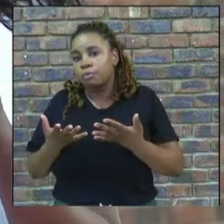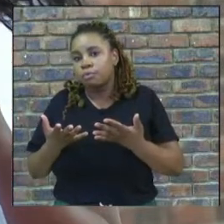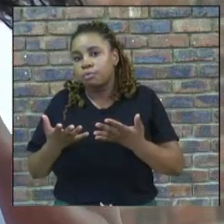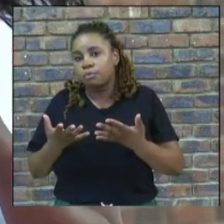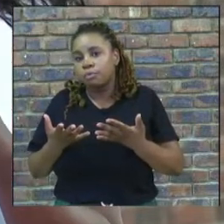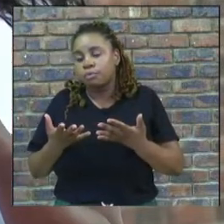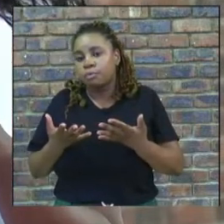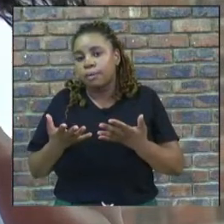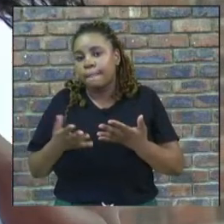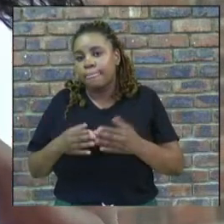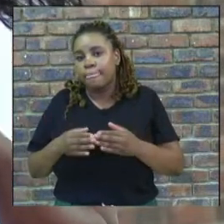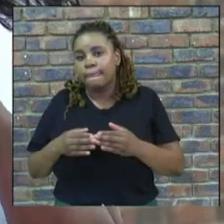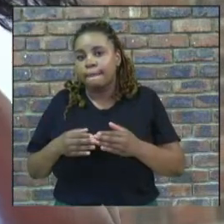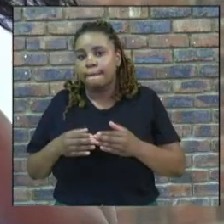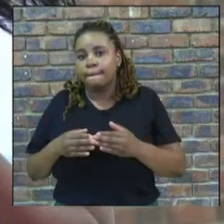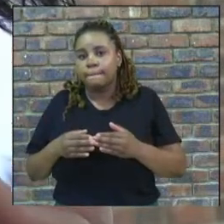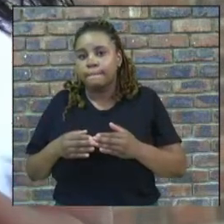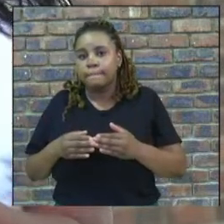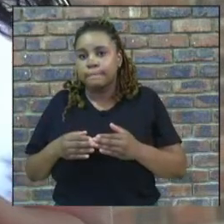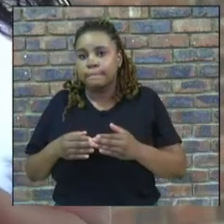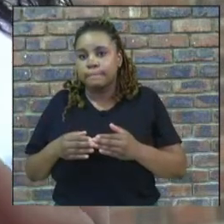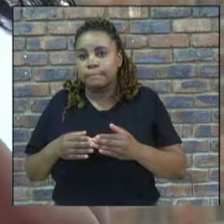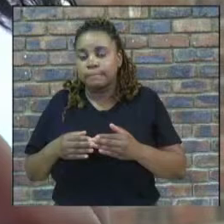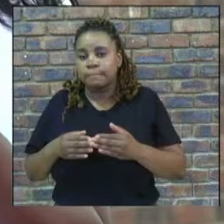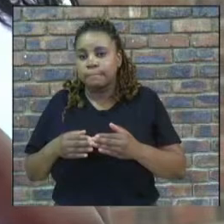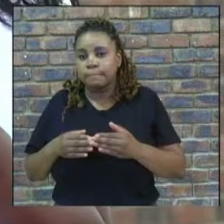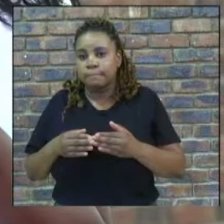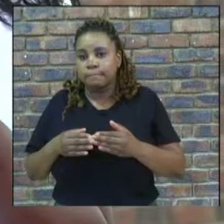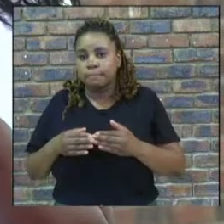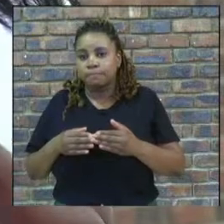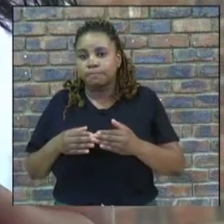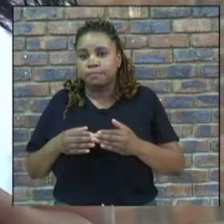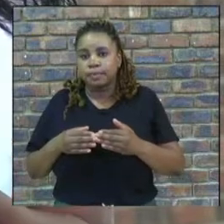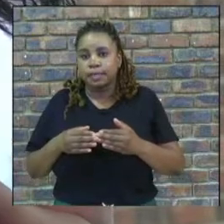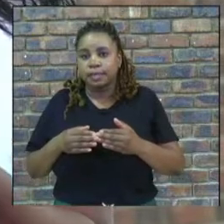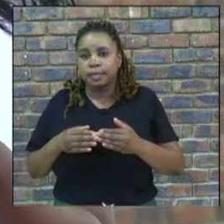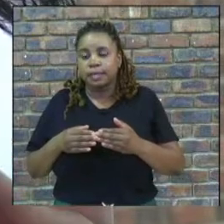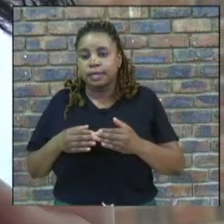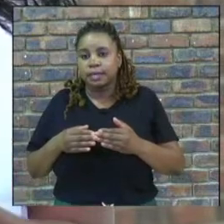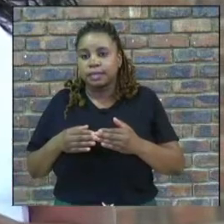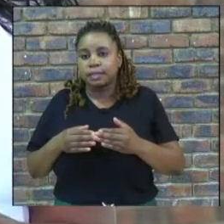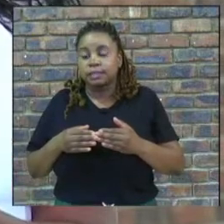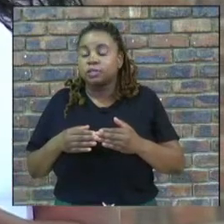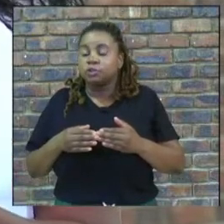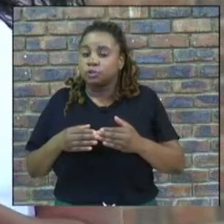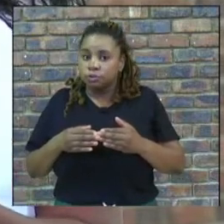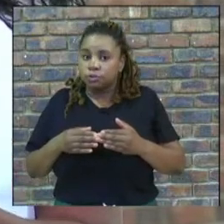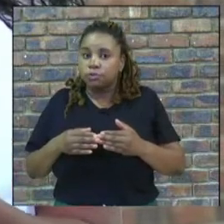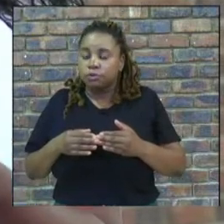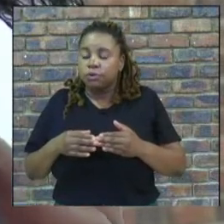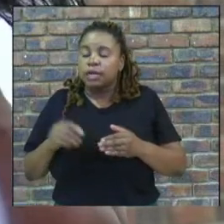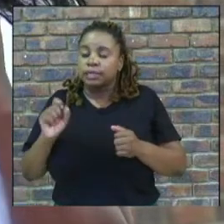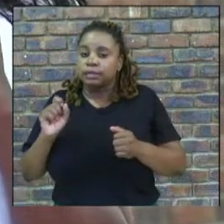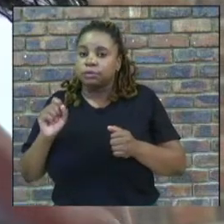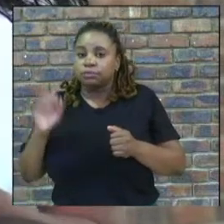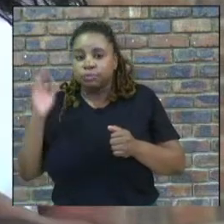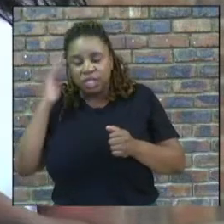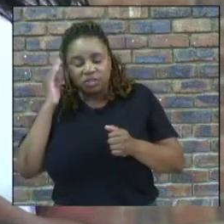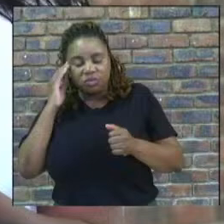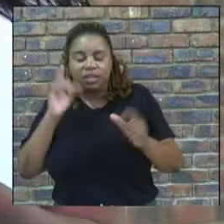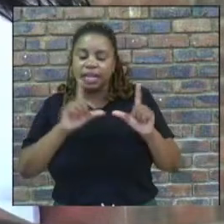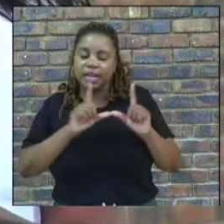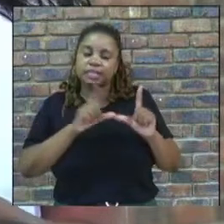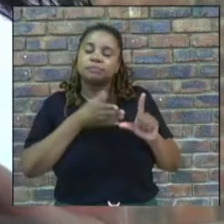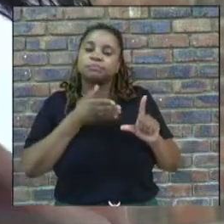fela, empa e ya ho mine ebe re tla e fumana na? Ke question ya ka eo. And then le eo ya